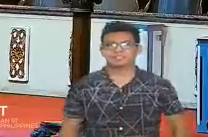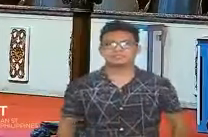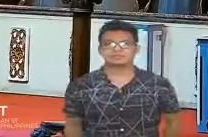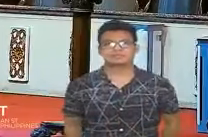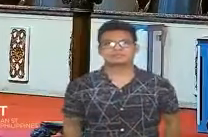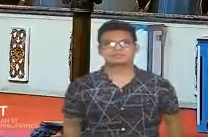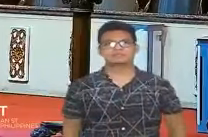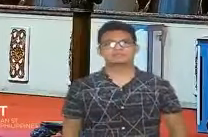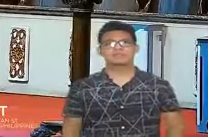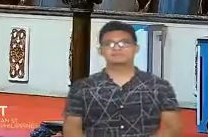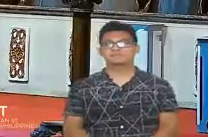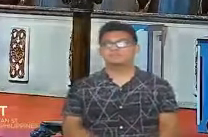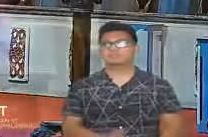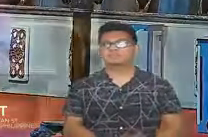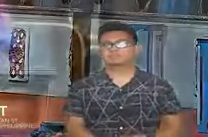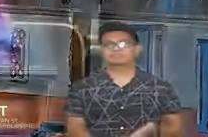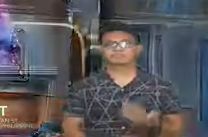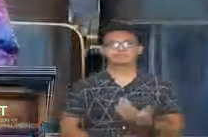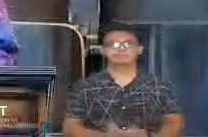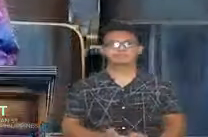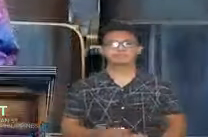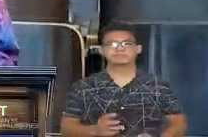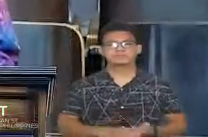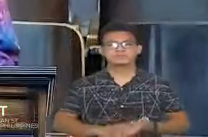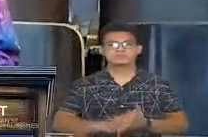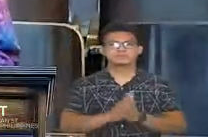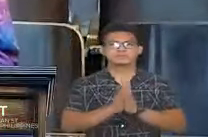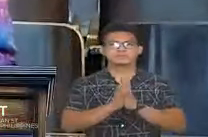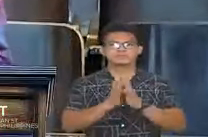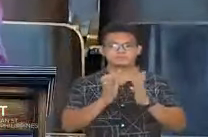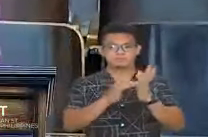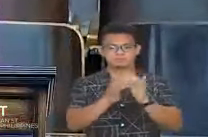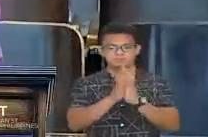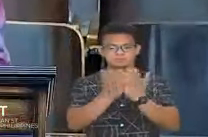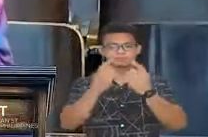ta. And verse number